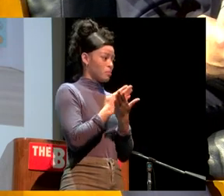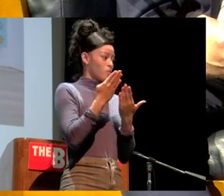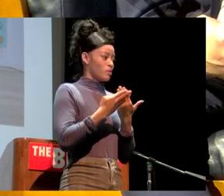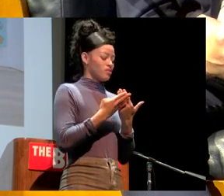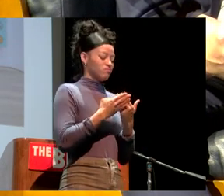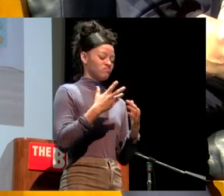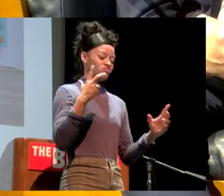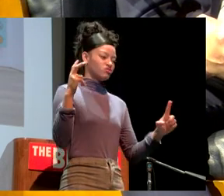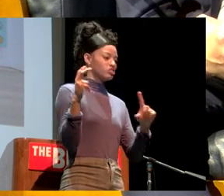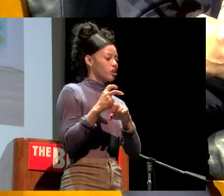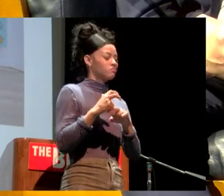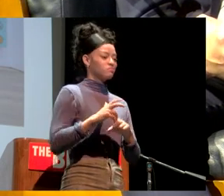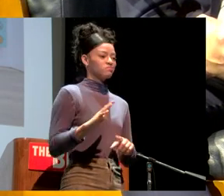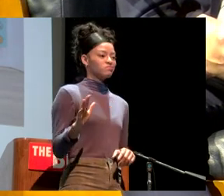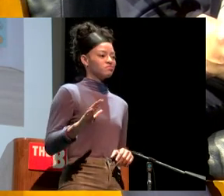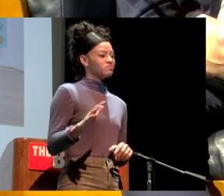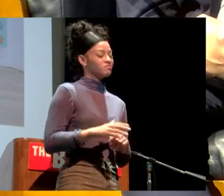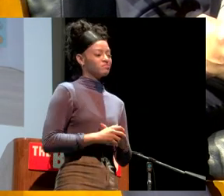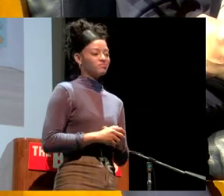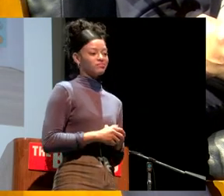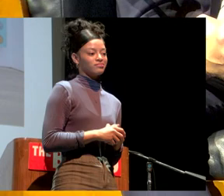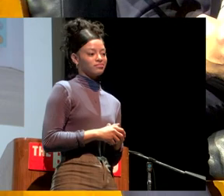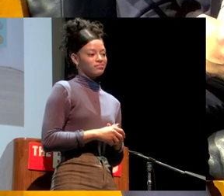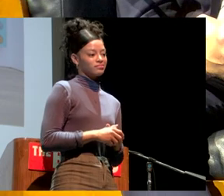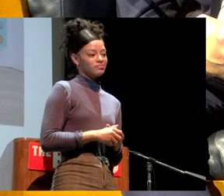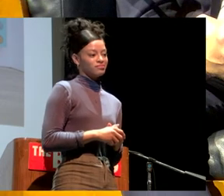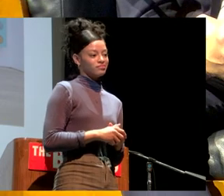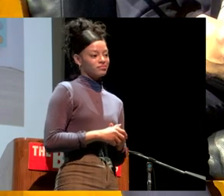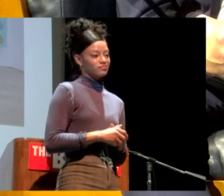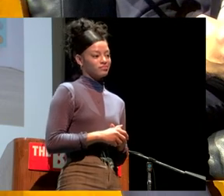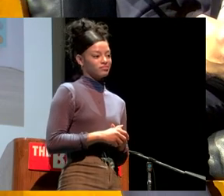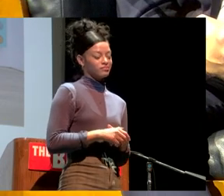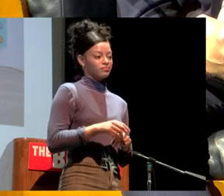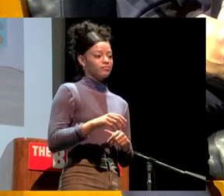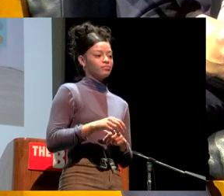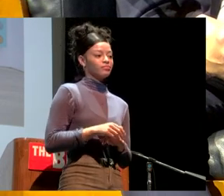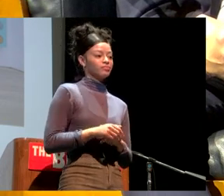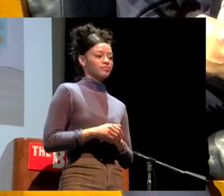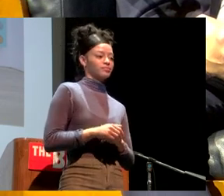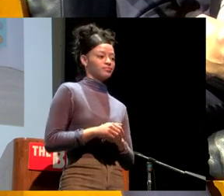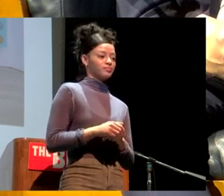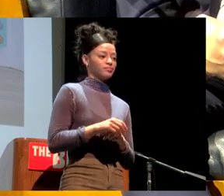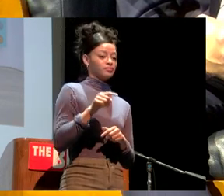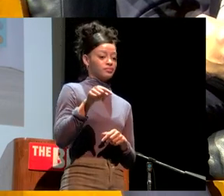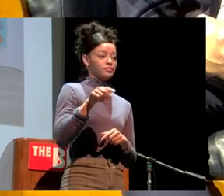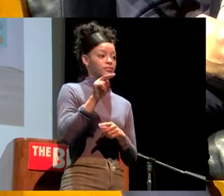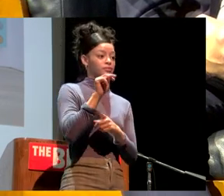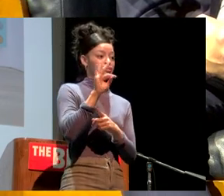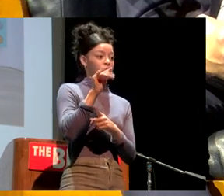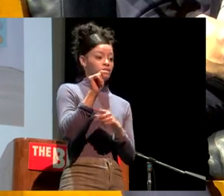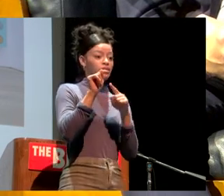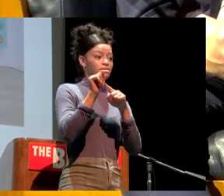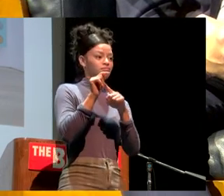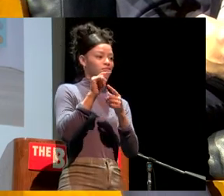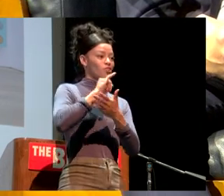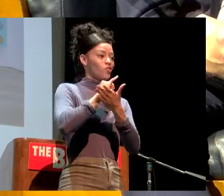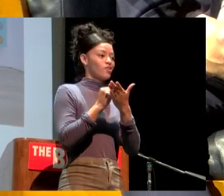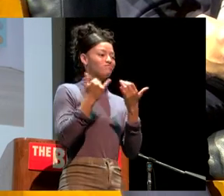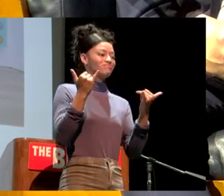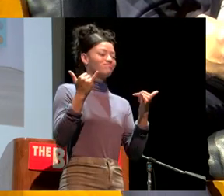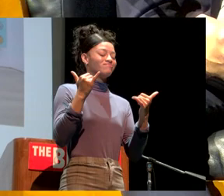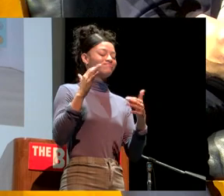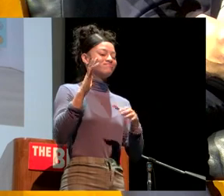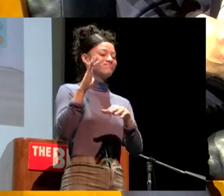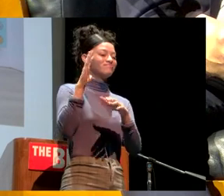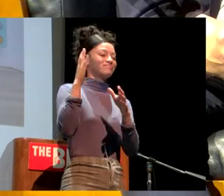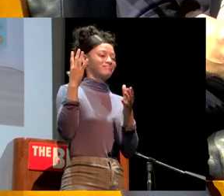how important that project is in NFT art history, because we're very, very, as you said, 6 months in. People will realize how important it was, years